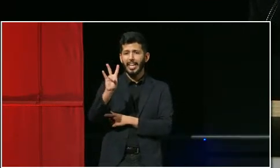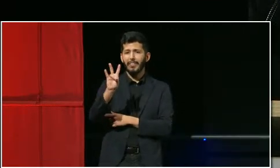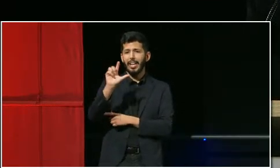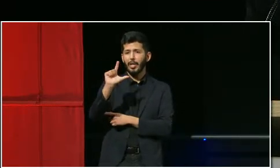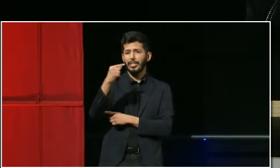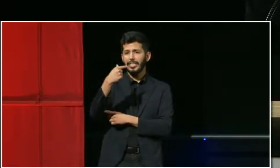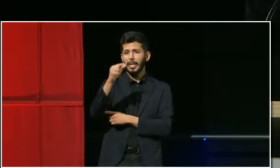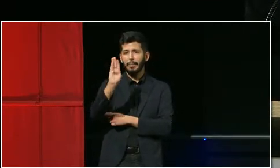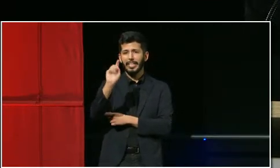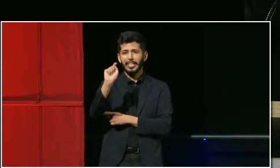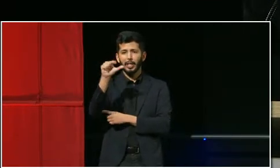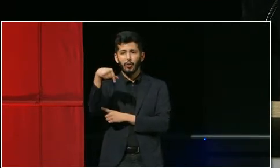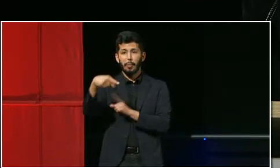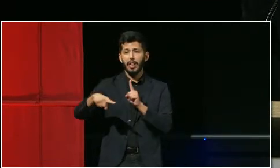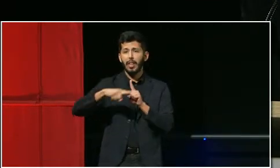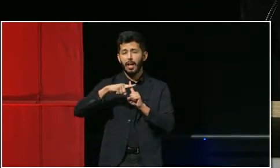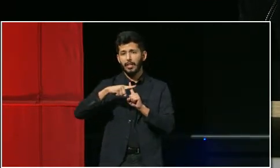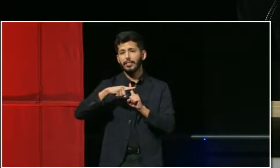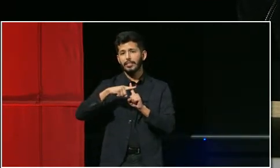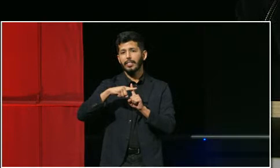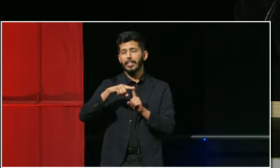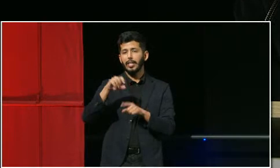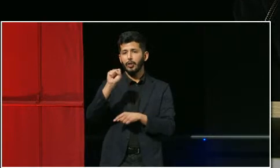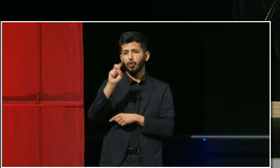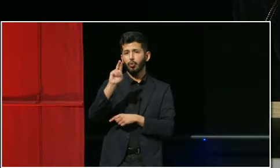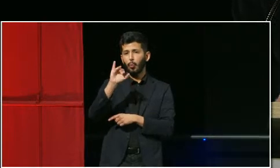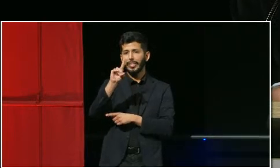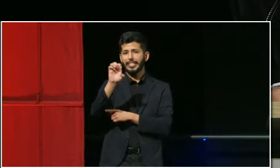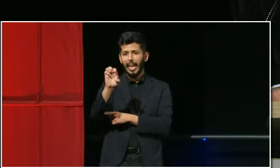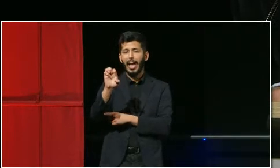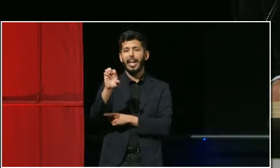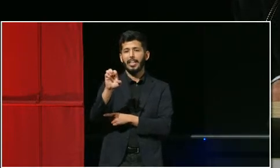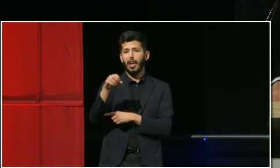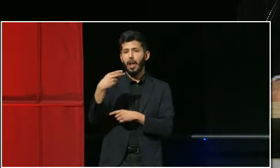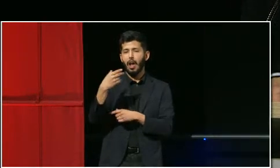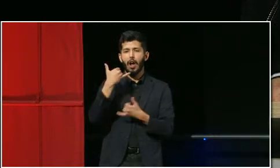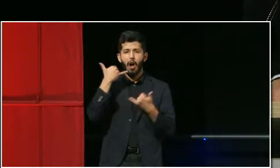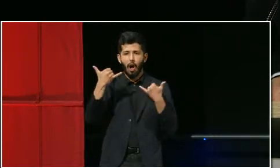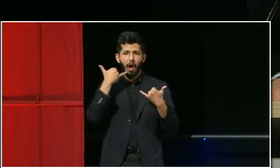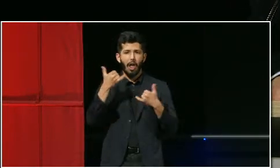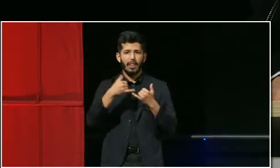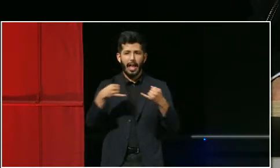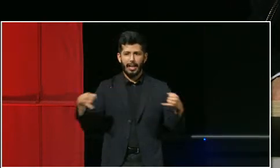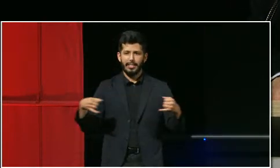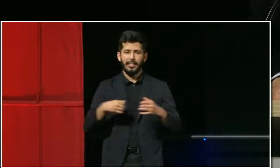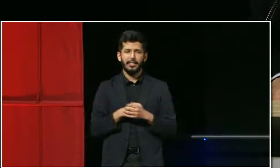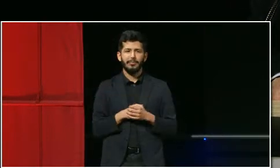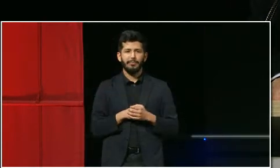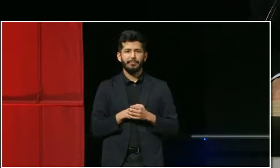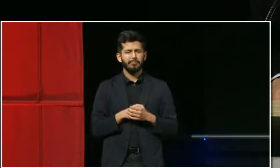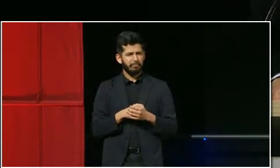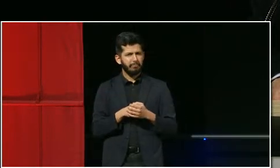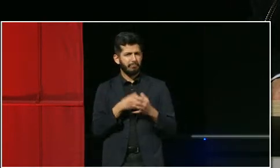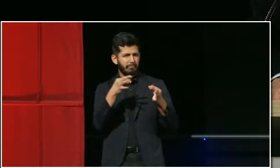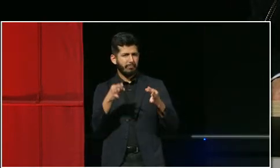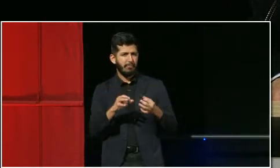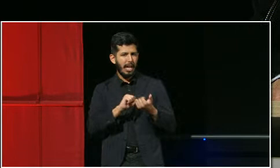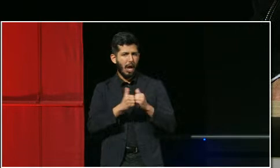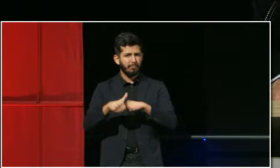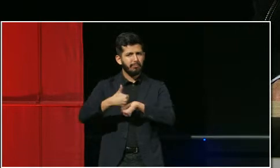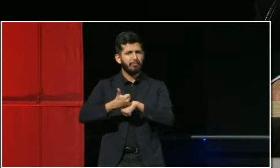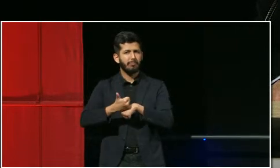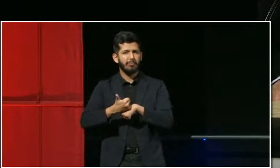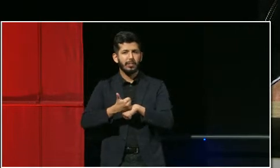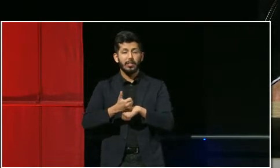LGBTQ+ suicide hotline. But let me tell you how that came about.